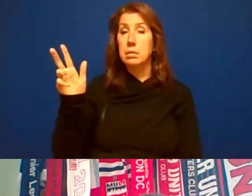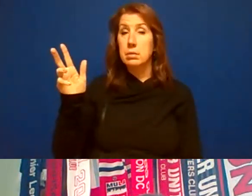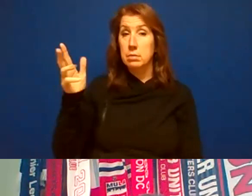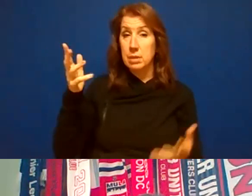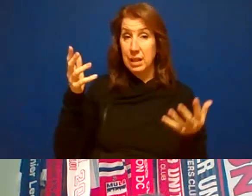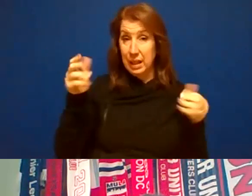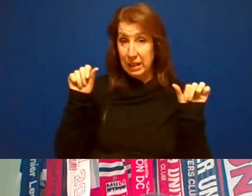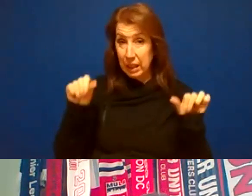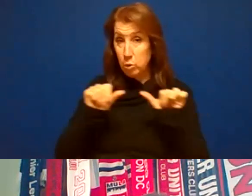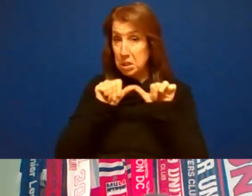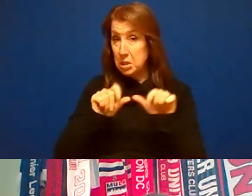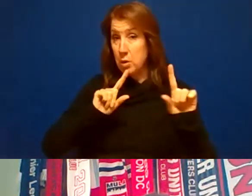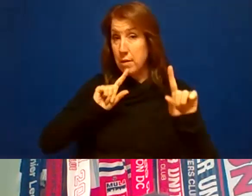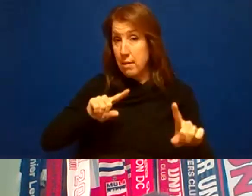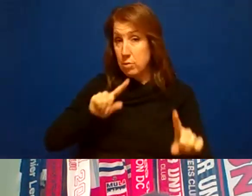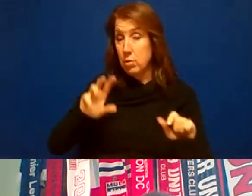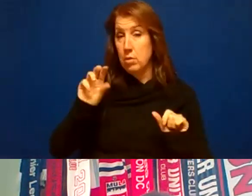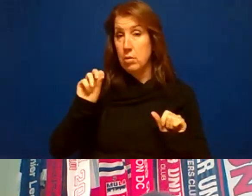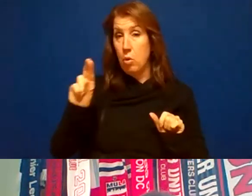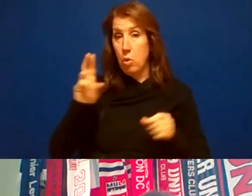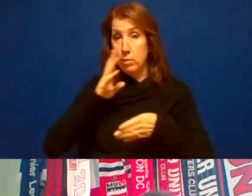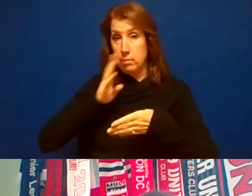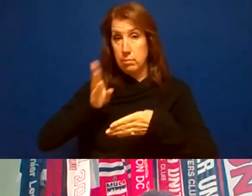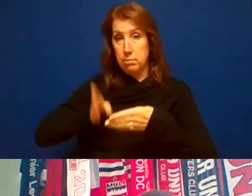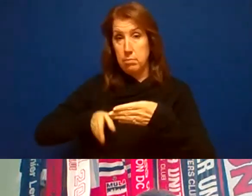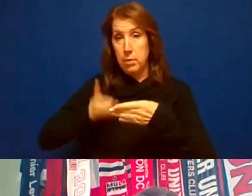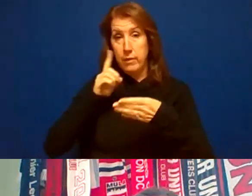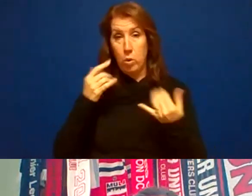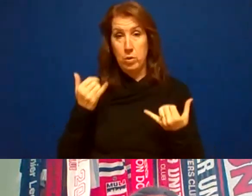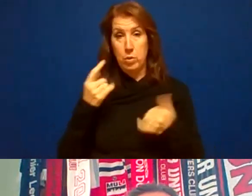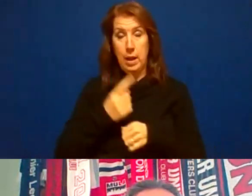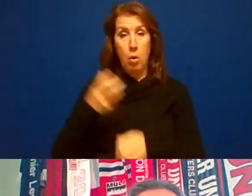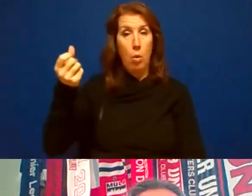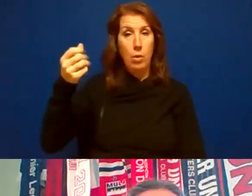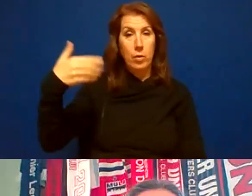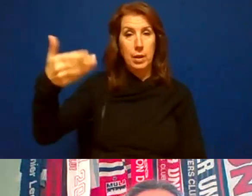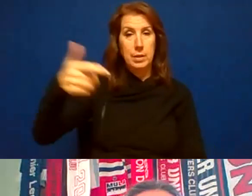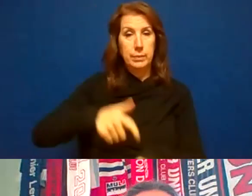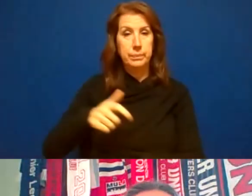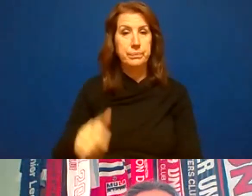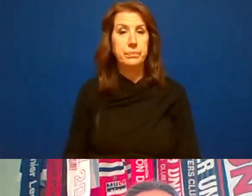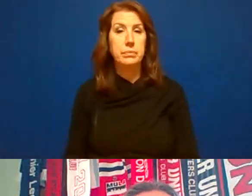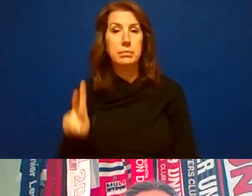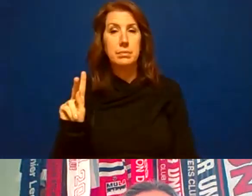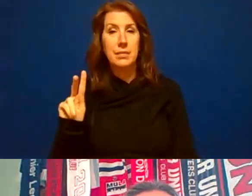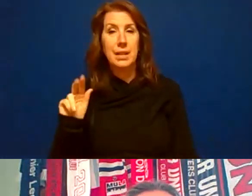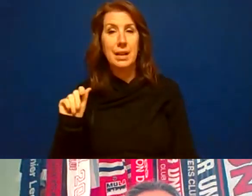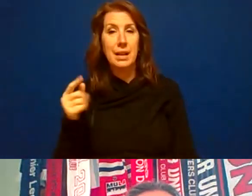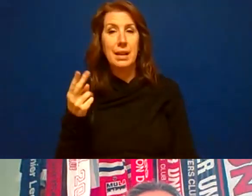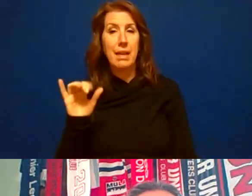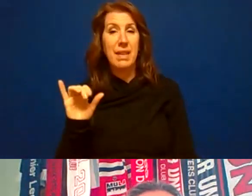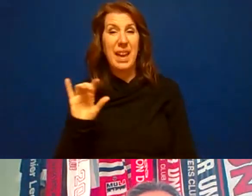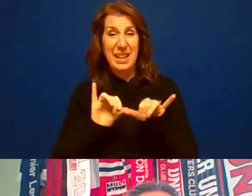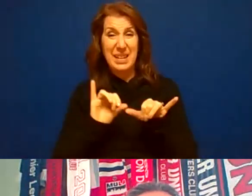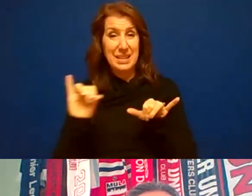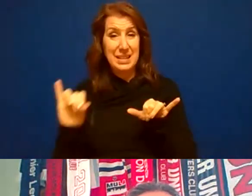a few more questions, or do you want to end it for another day? This is Kathy. I can stay on